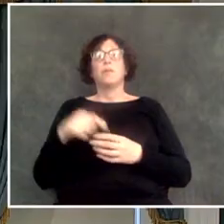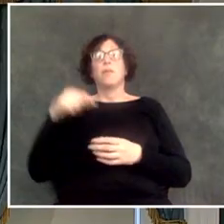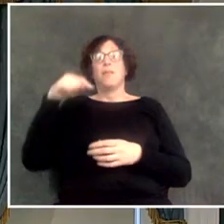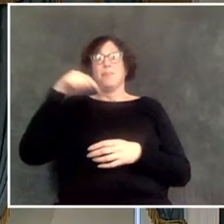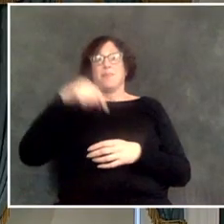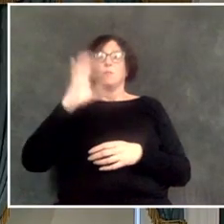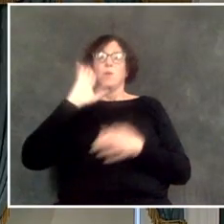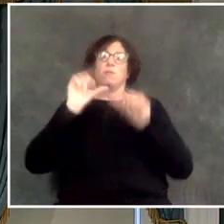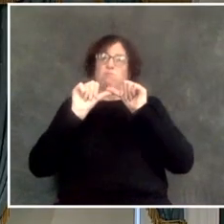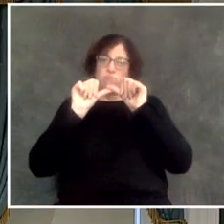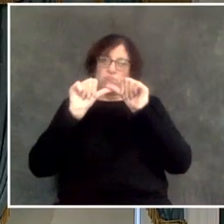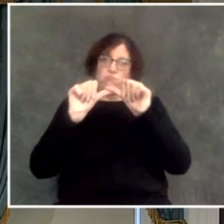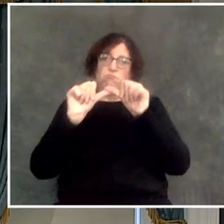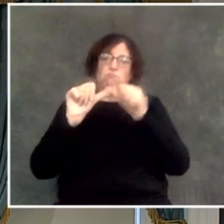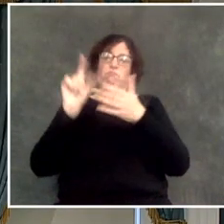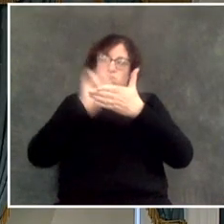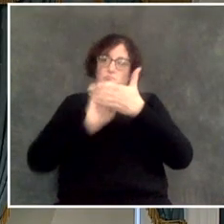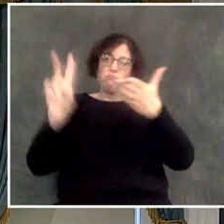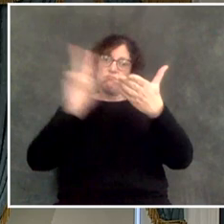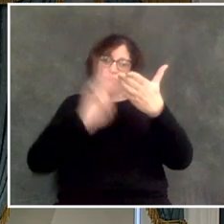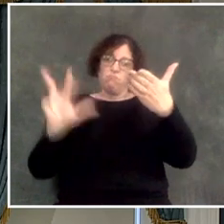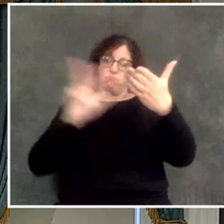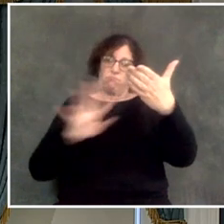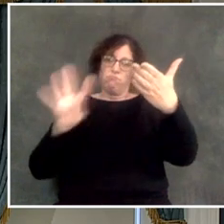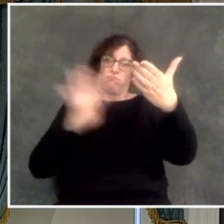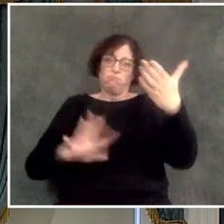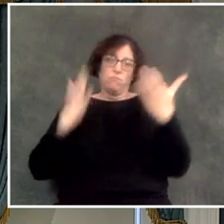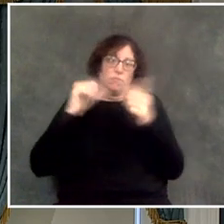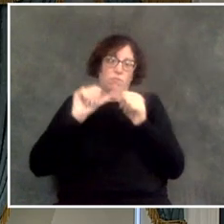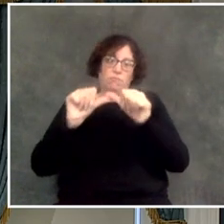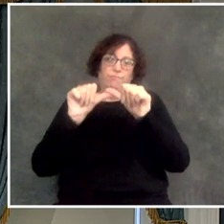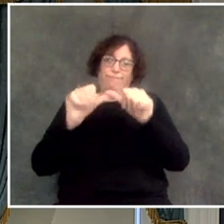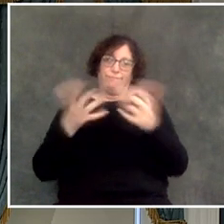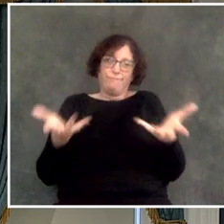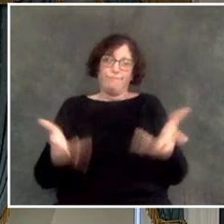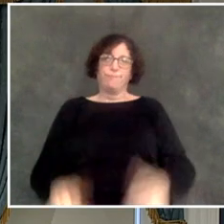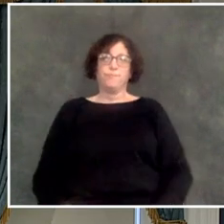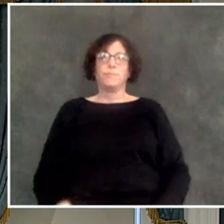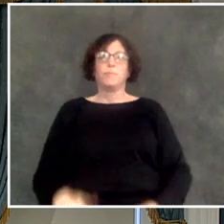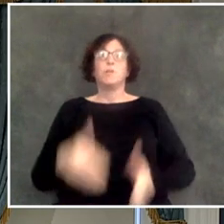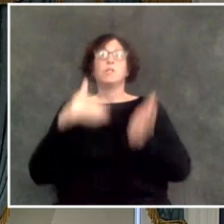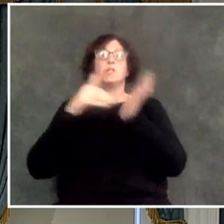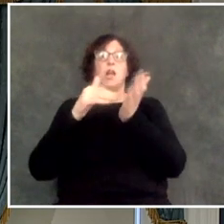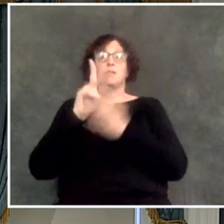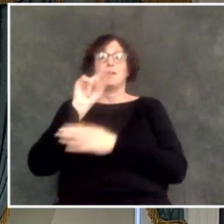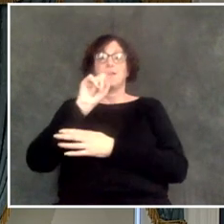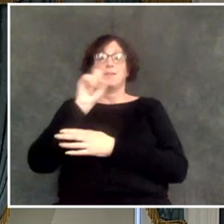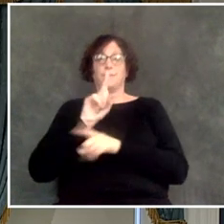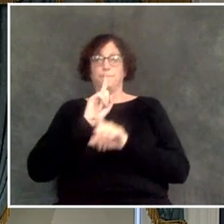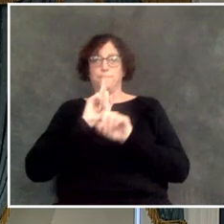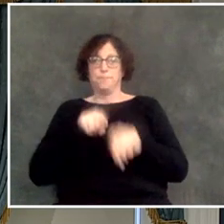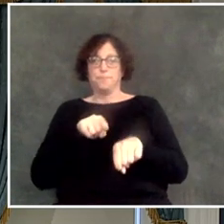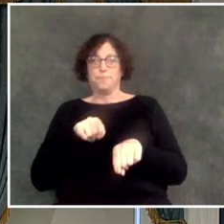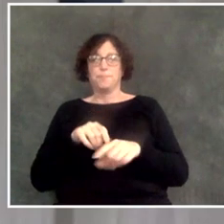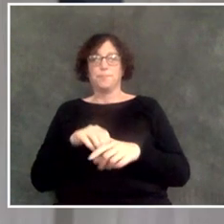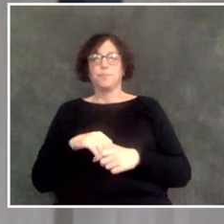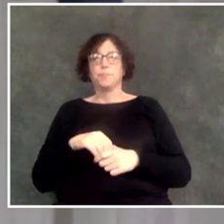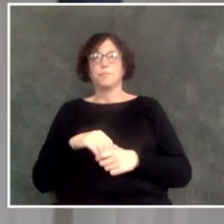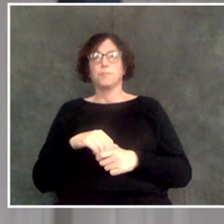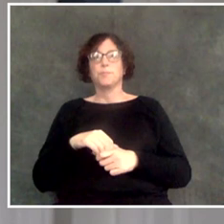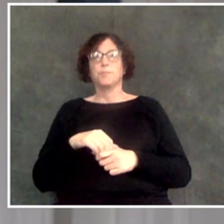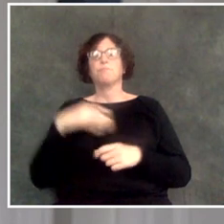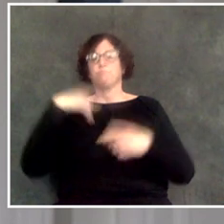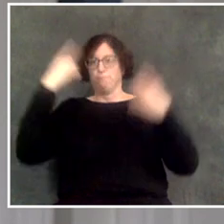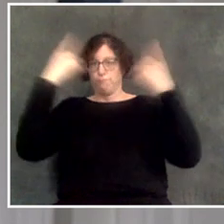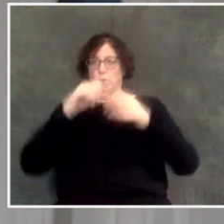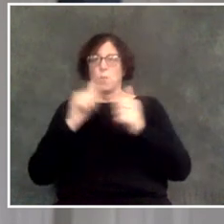think the mayor has characterized it correctly. The huge bolus still continues to be intensive